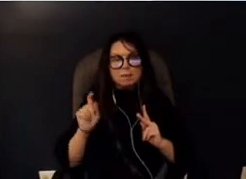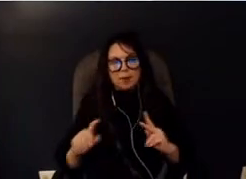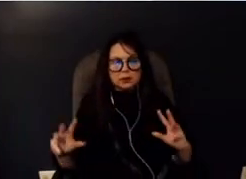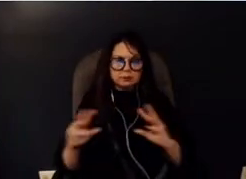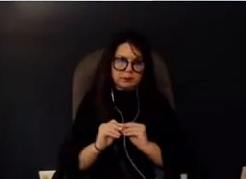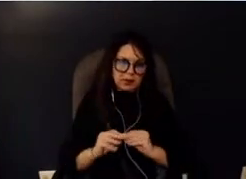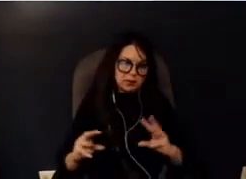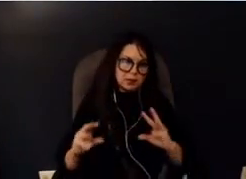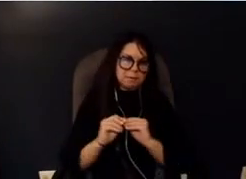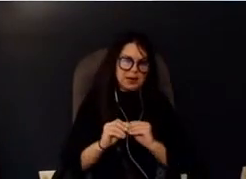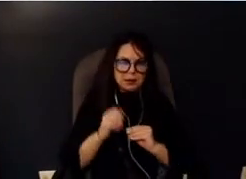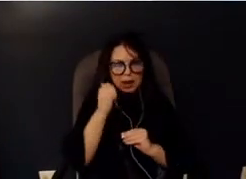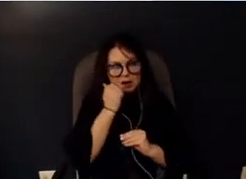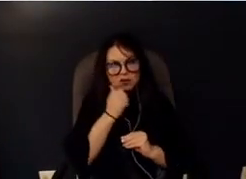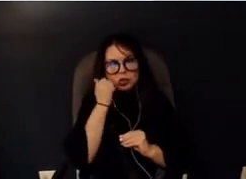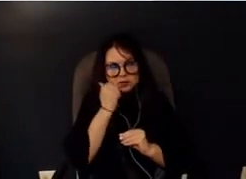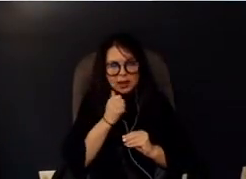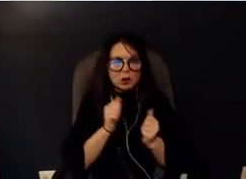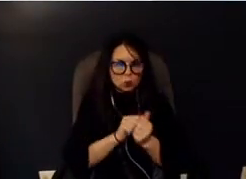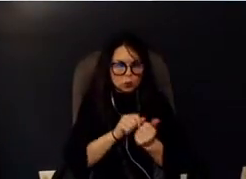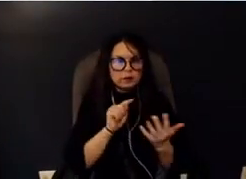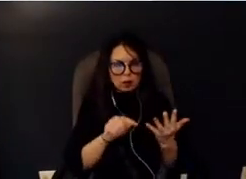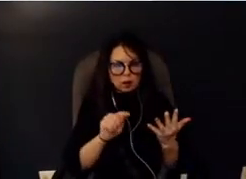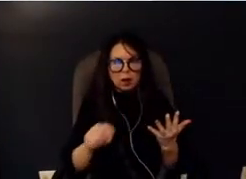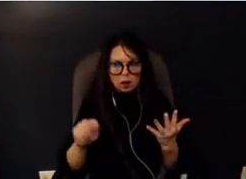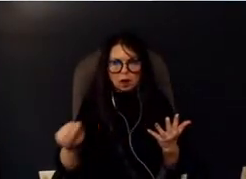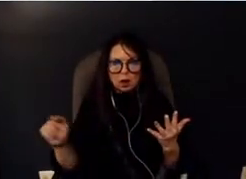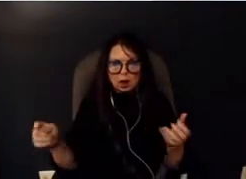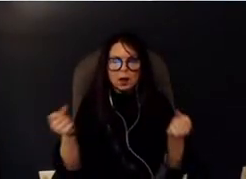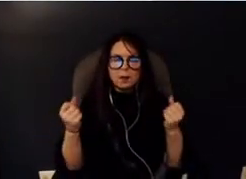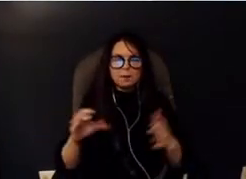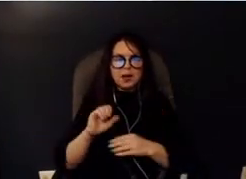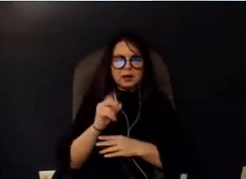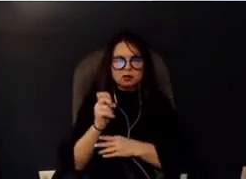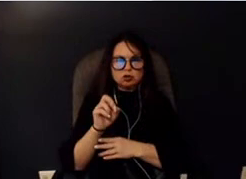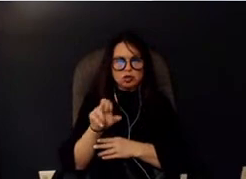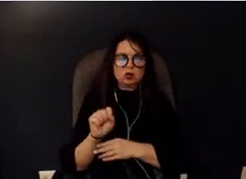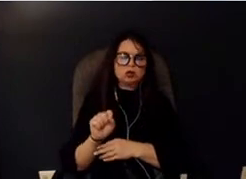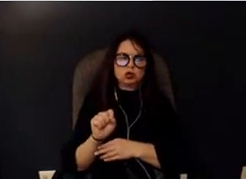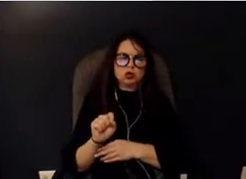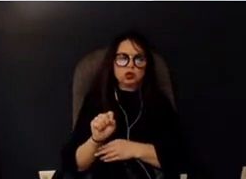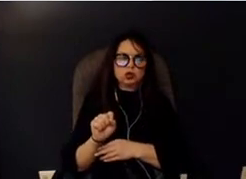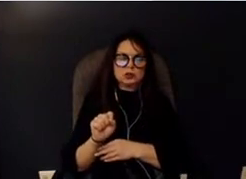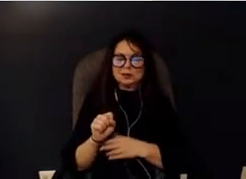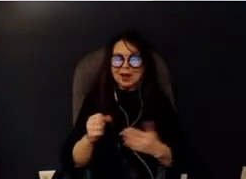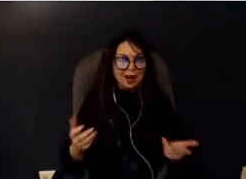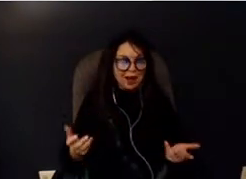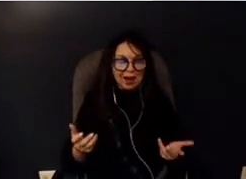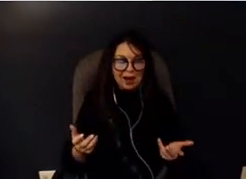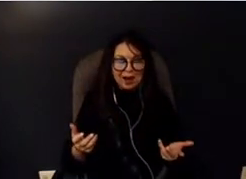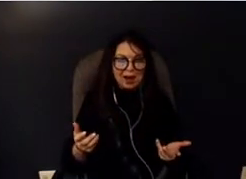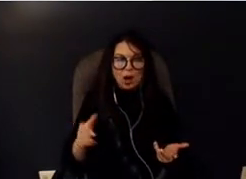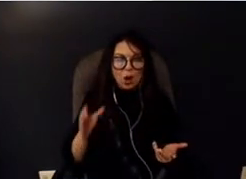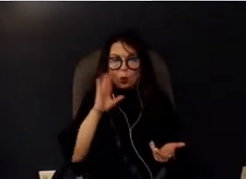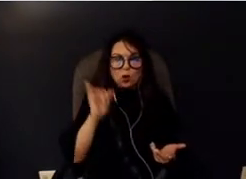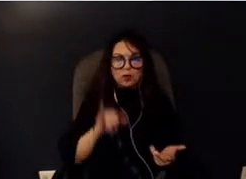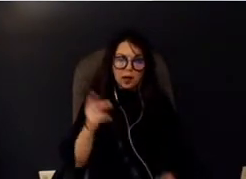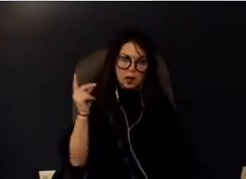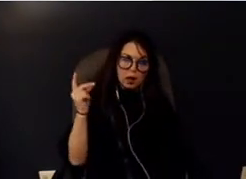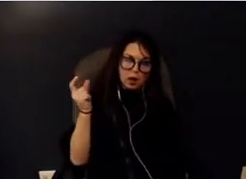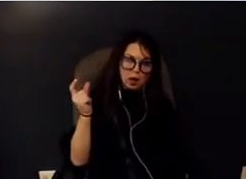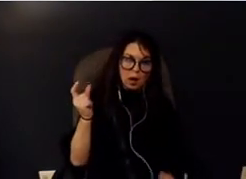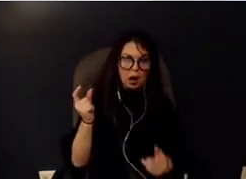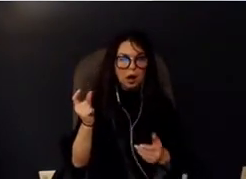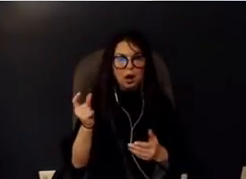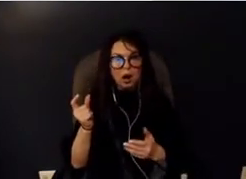shelters that we are trying to get online. And that isn't going to just end, that's not going to end at the end of the